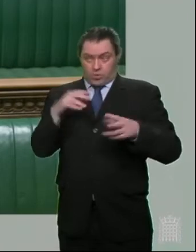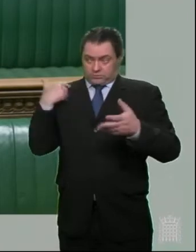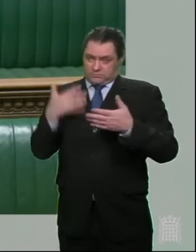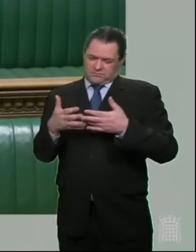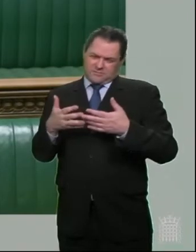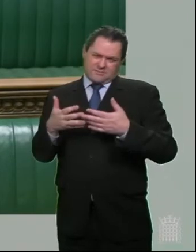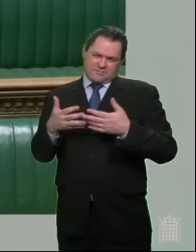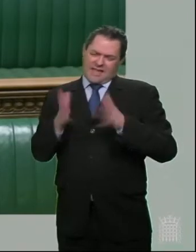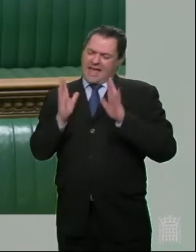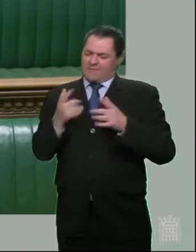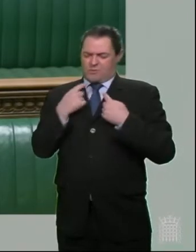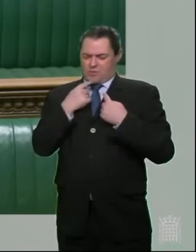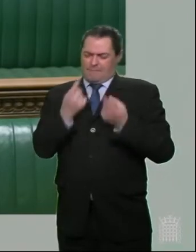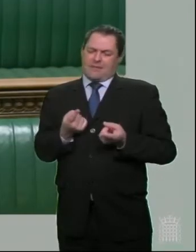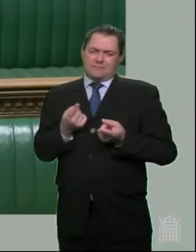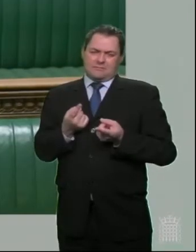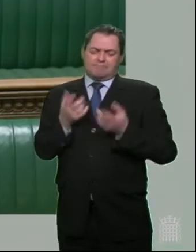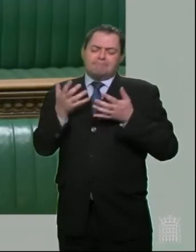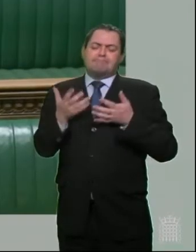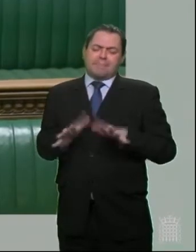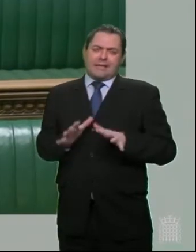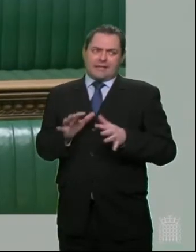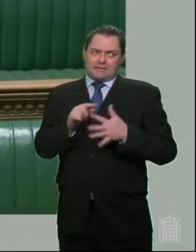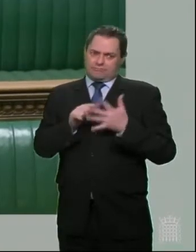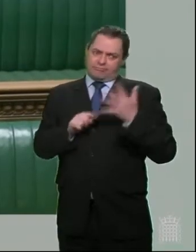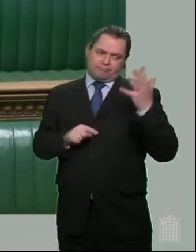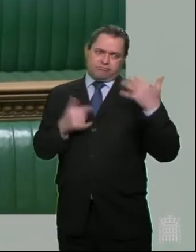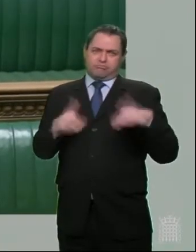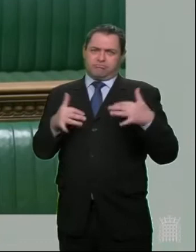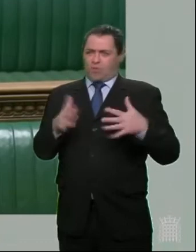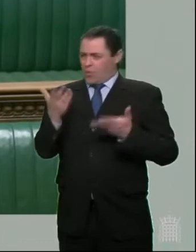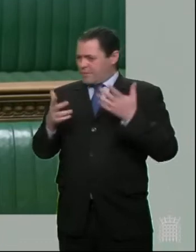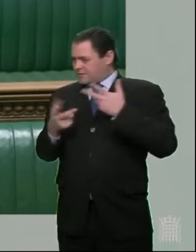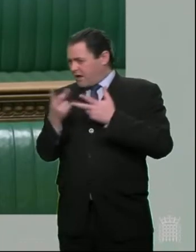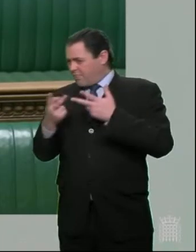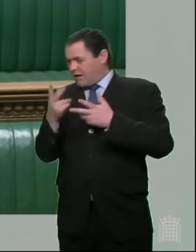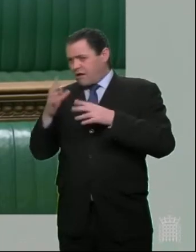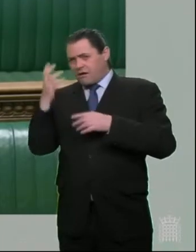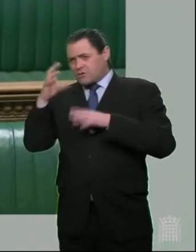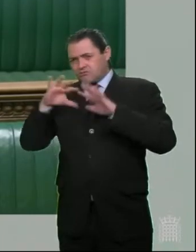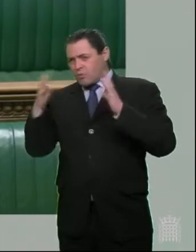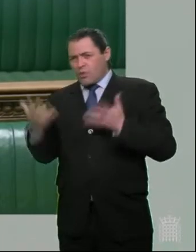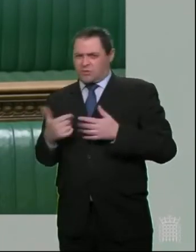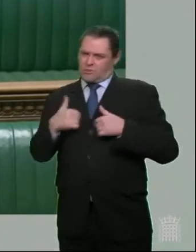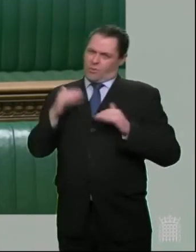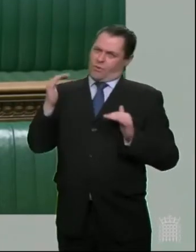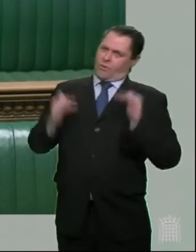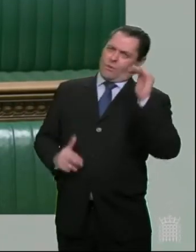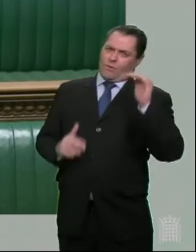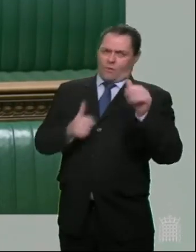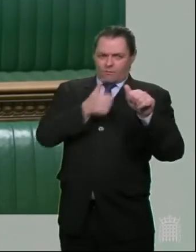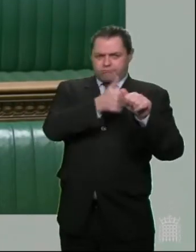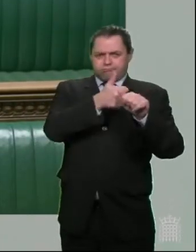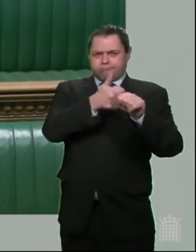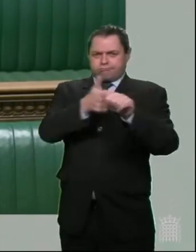given absolutely unprecedented and unequalled by global standards support throughout the pandemic. We will continue to put